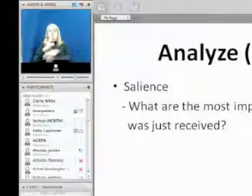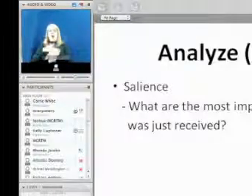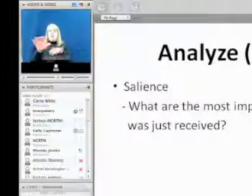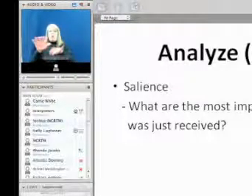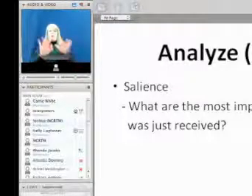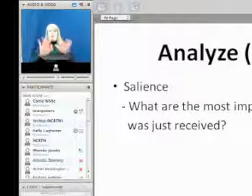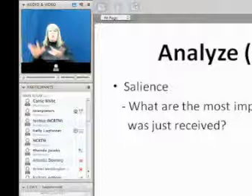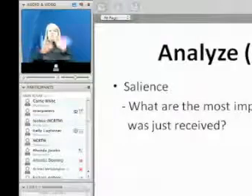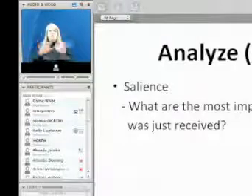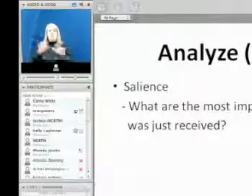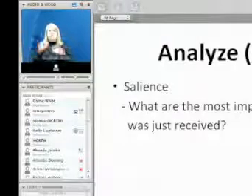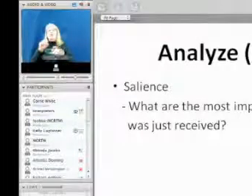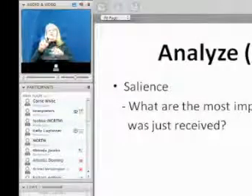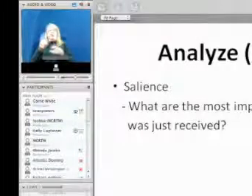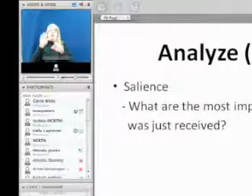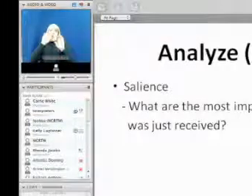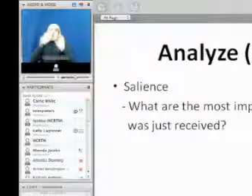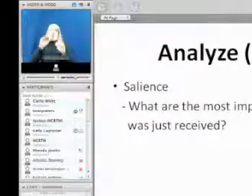up.